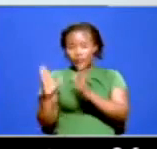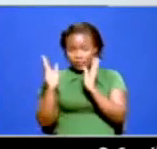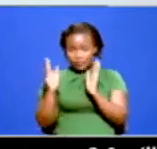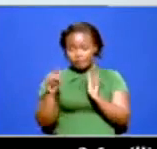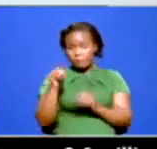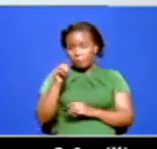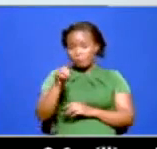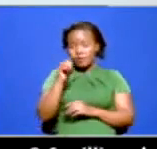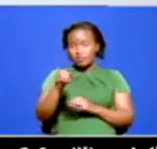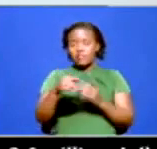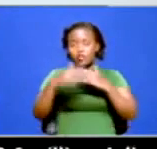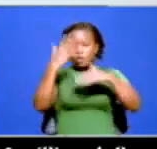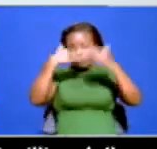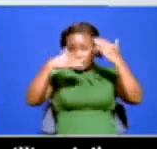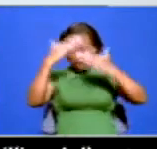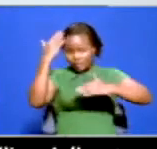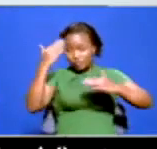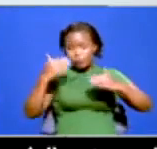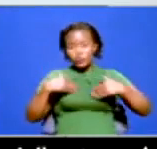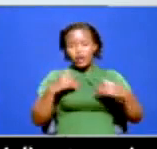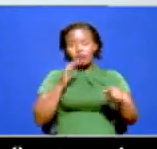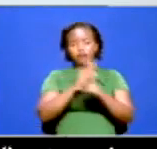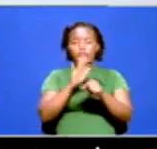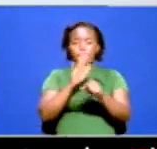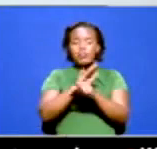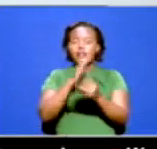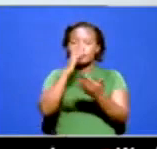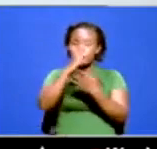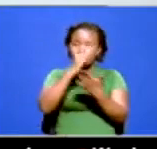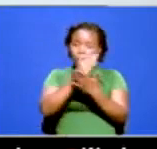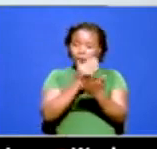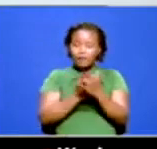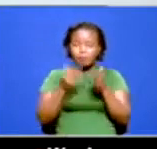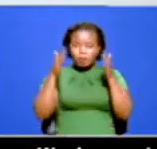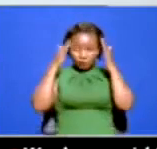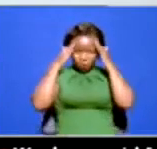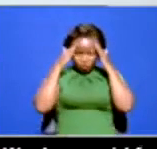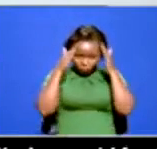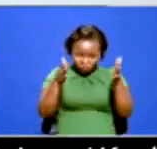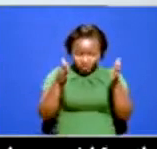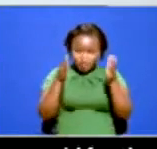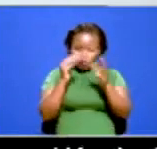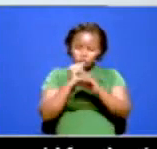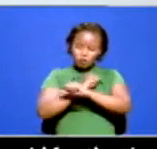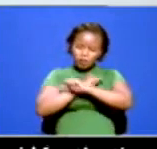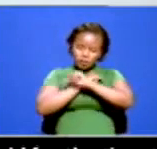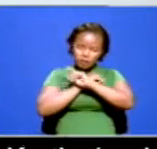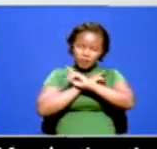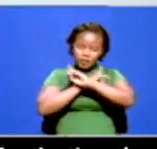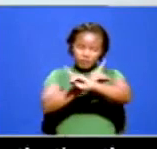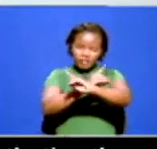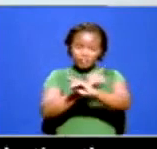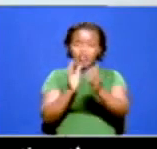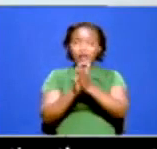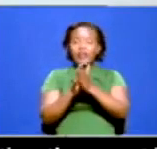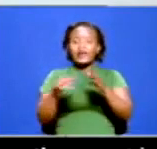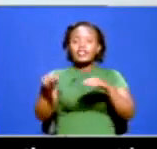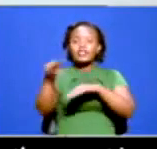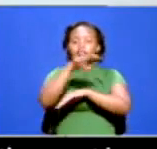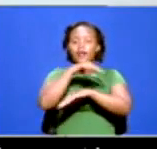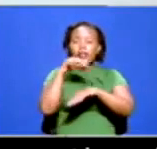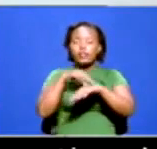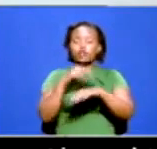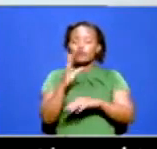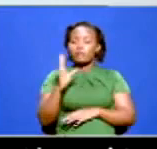offer specialized programs focusing on defense and national security. The National Defense College that